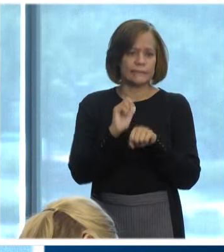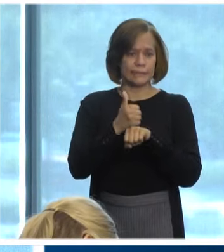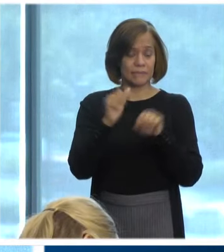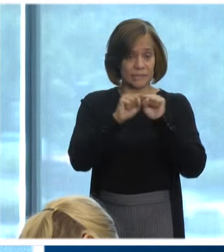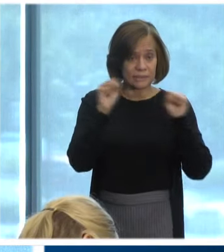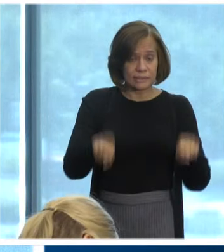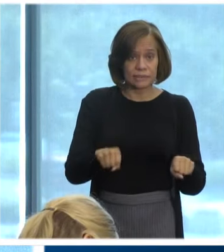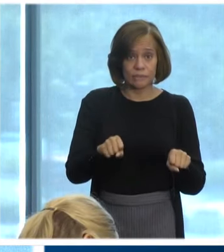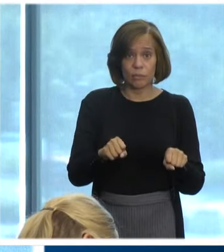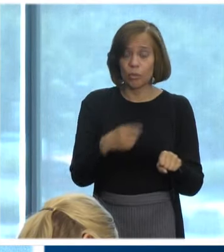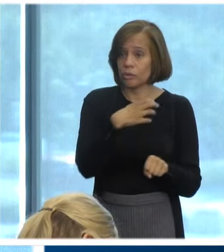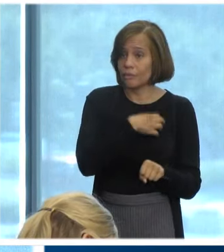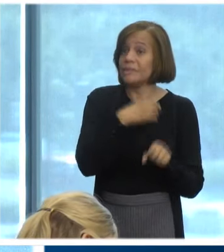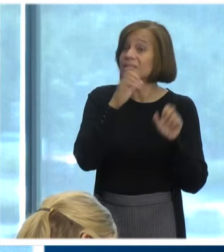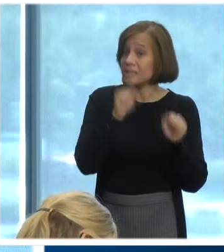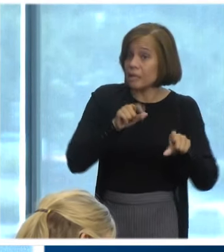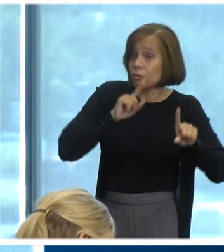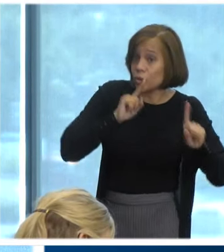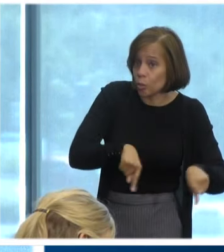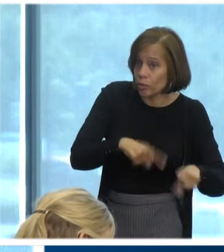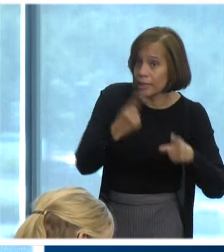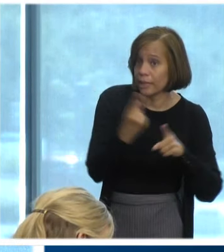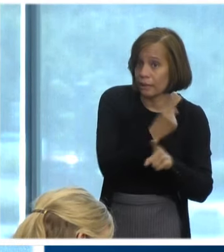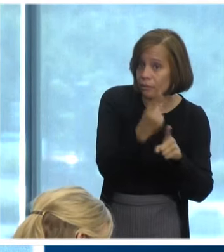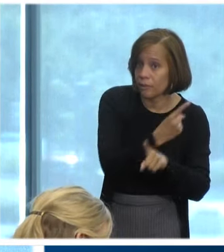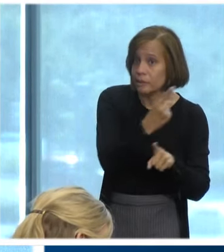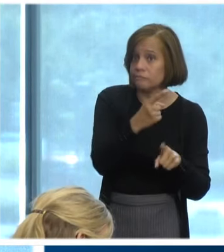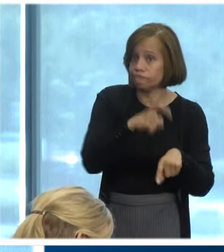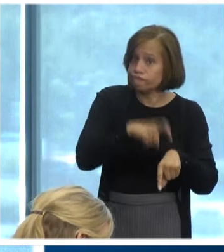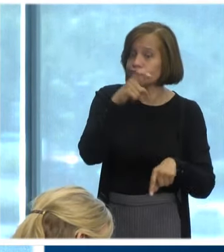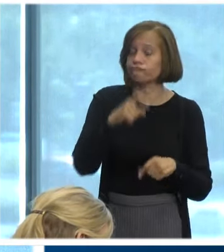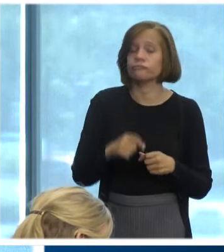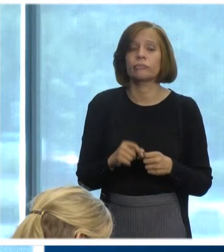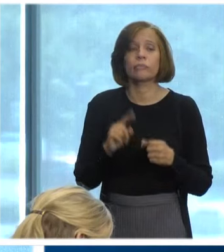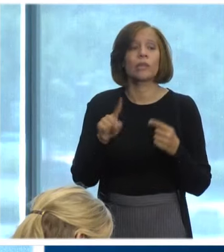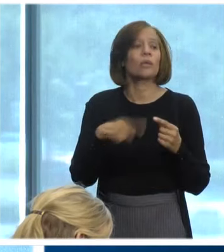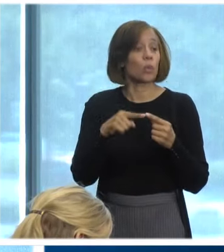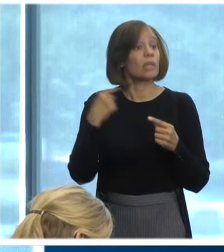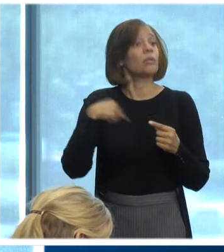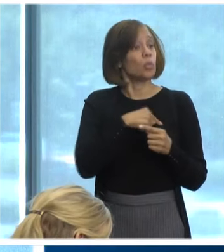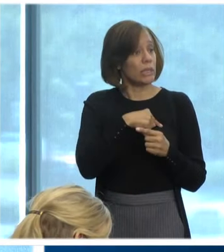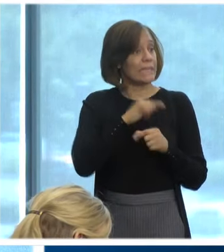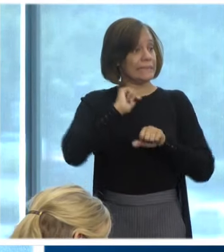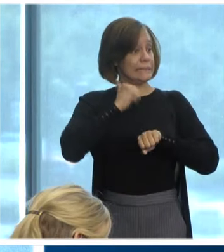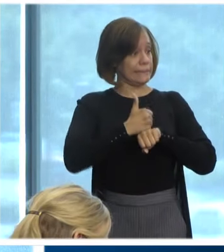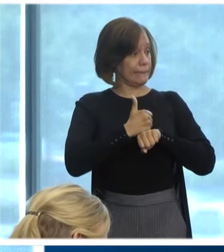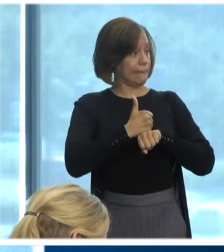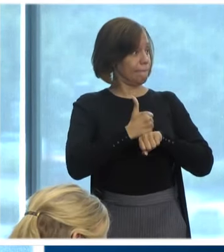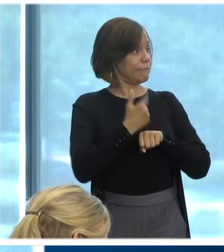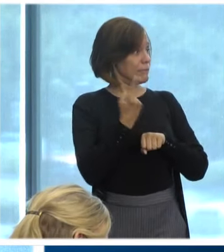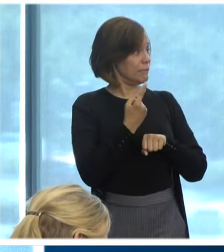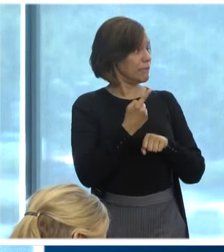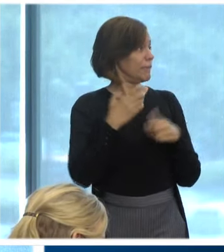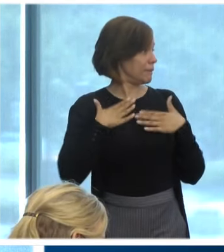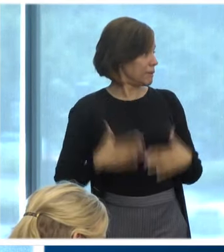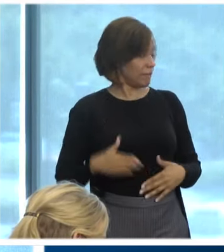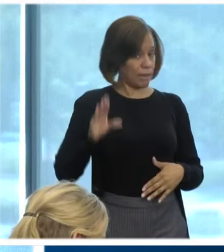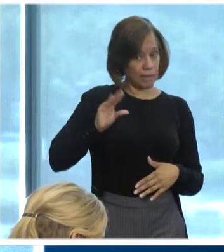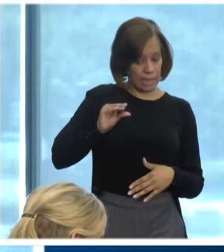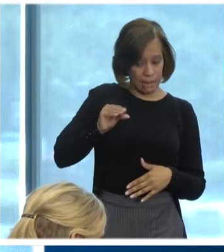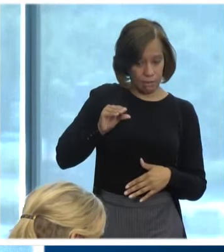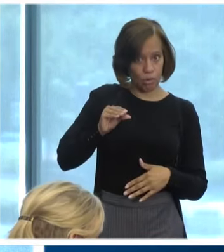can report that accurately? Once we're able to equip officers properly with body cameras, one system